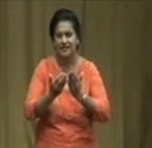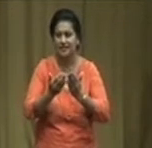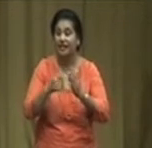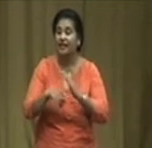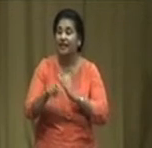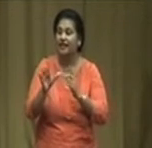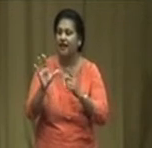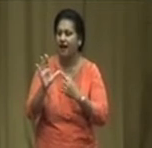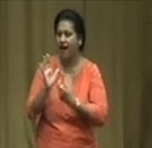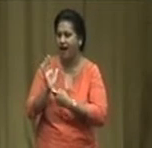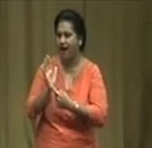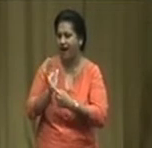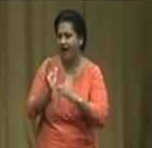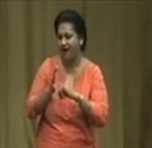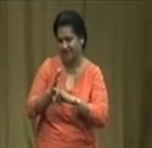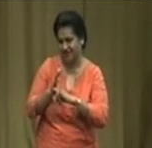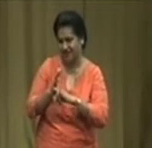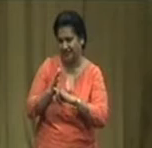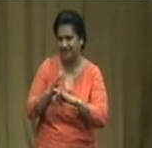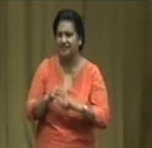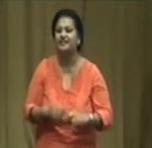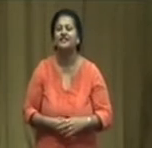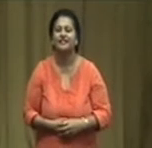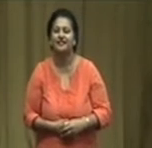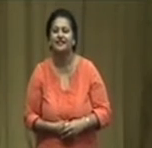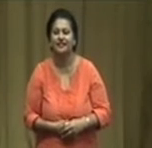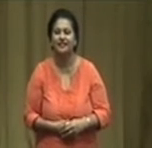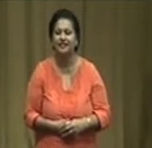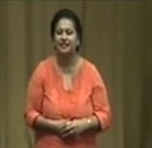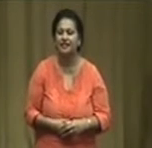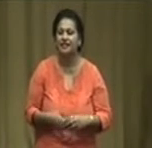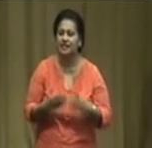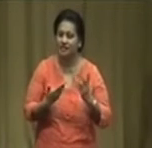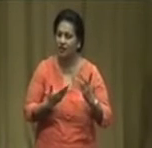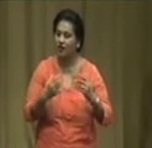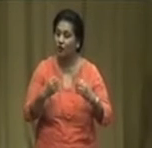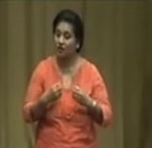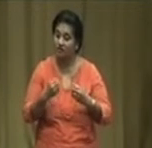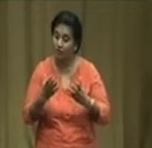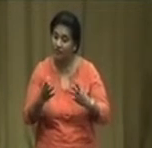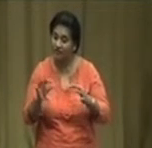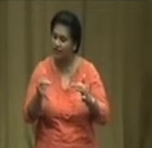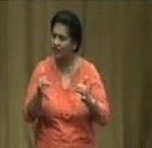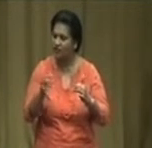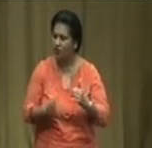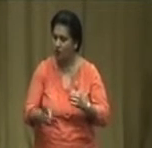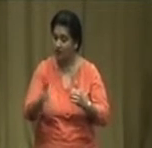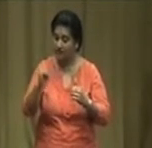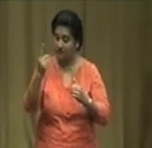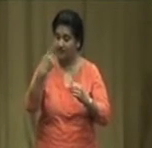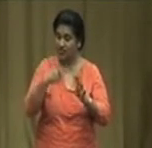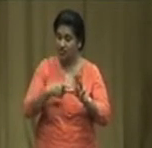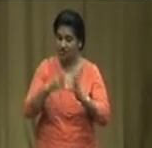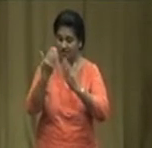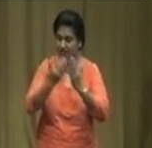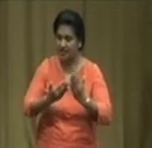Arts. And there are the list of courses that have been completed and available for the launch of the first year of study. And